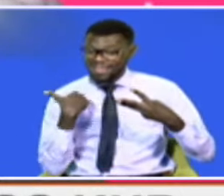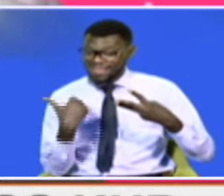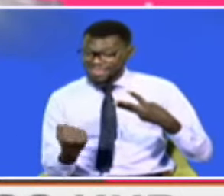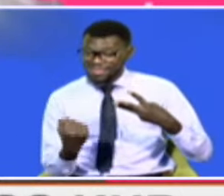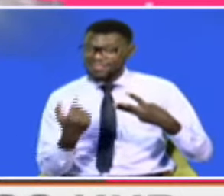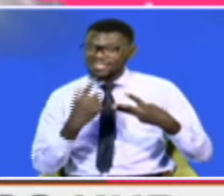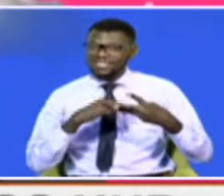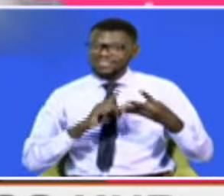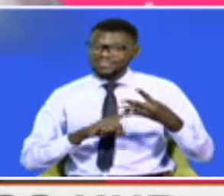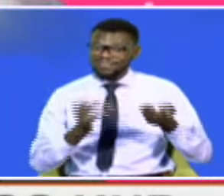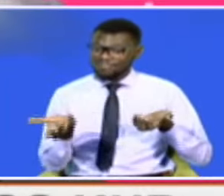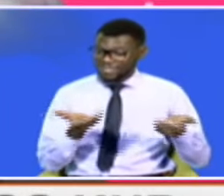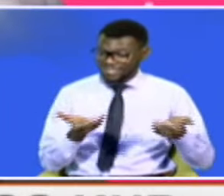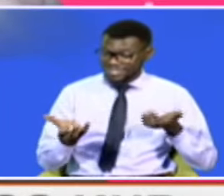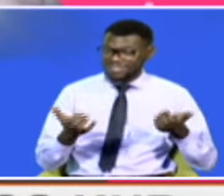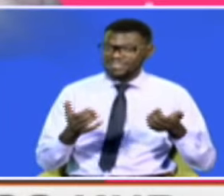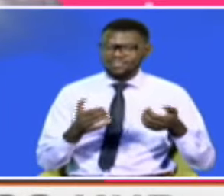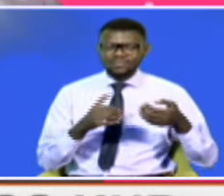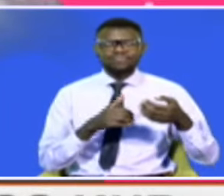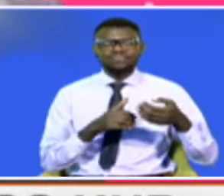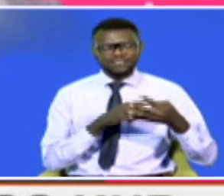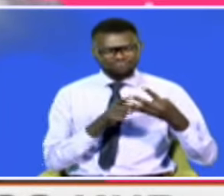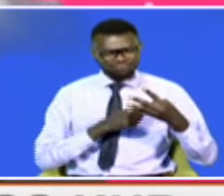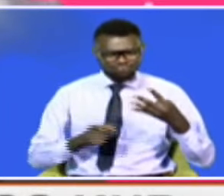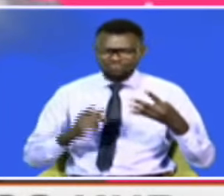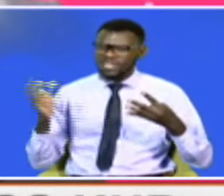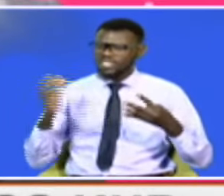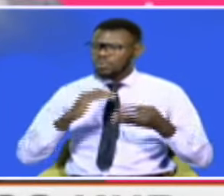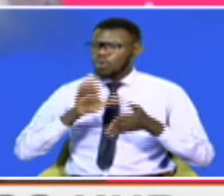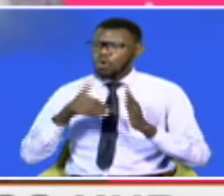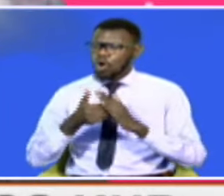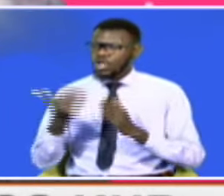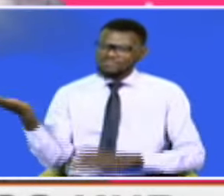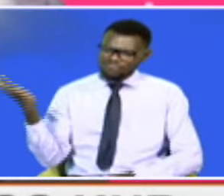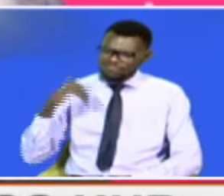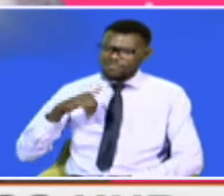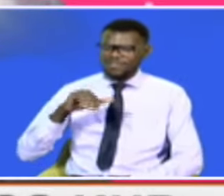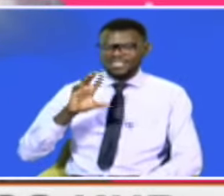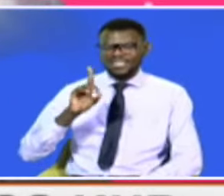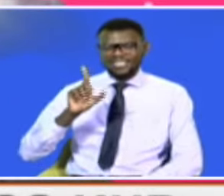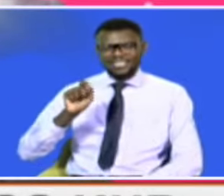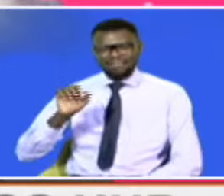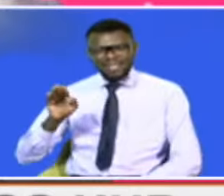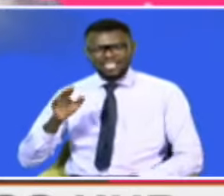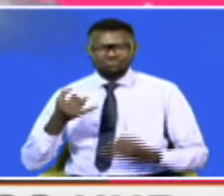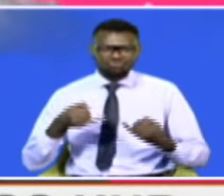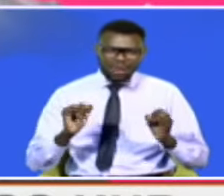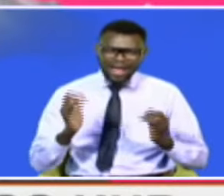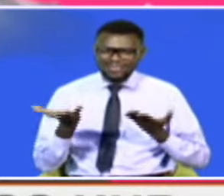course, trade. So all customers are welcome into DTB to